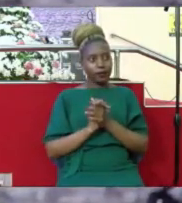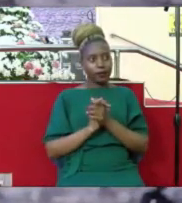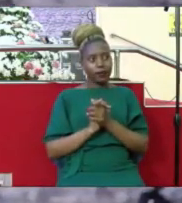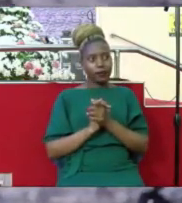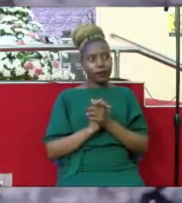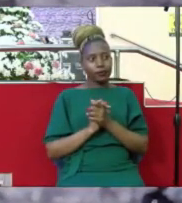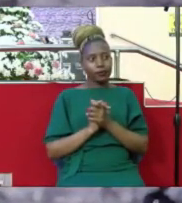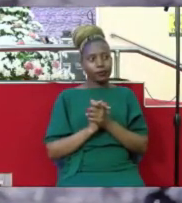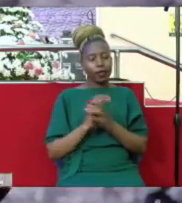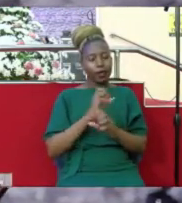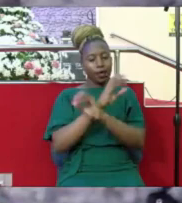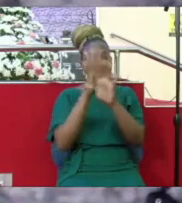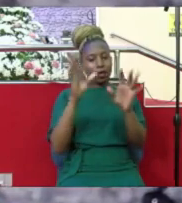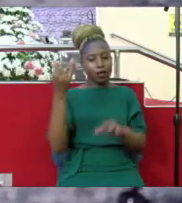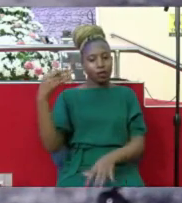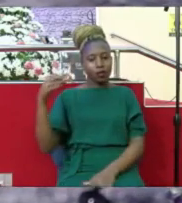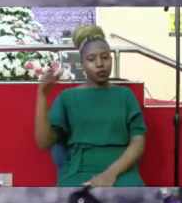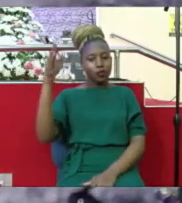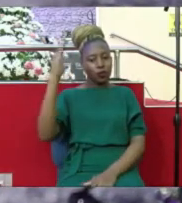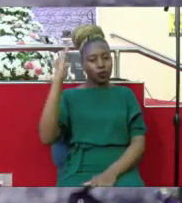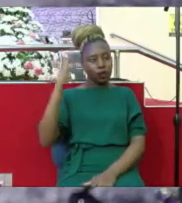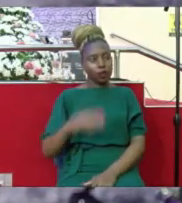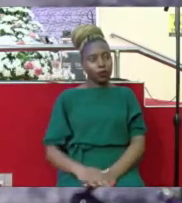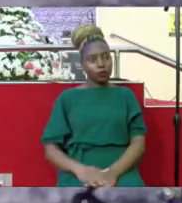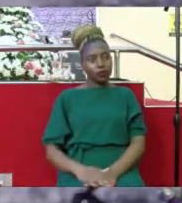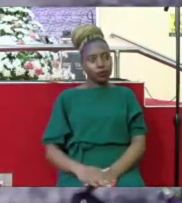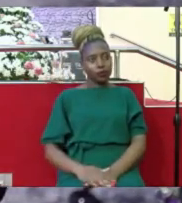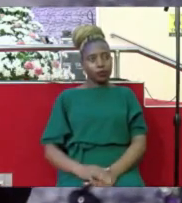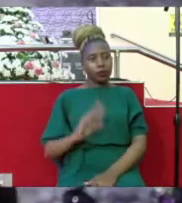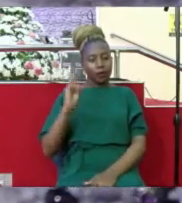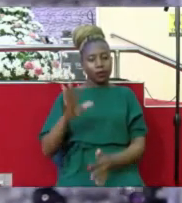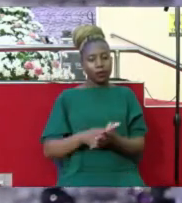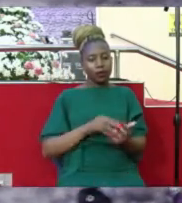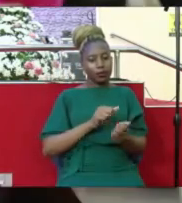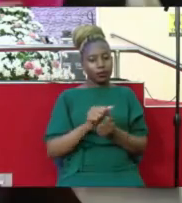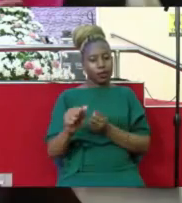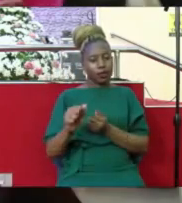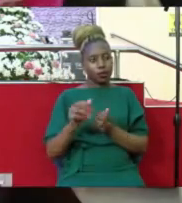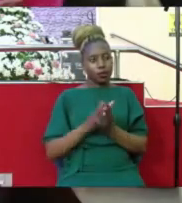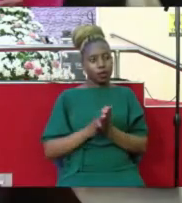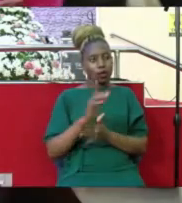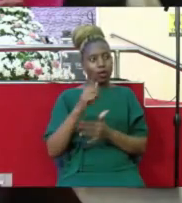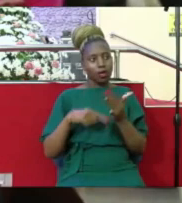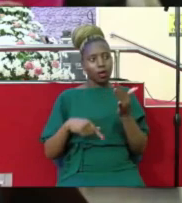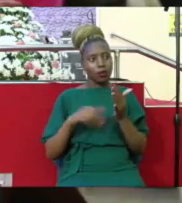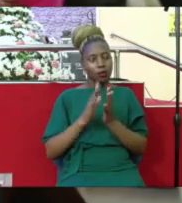And the light of God will dismantle, will